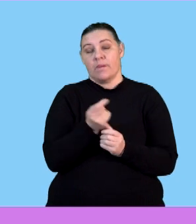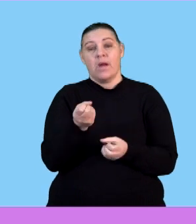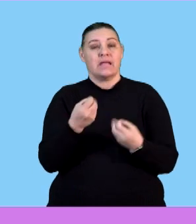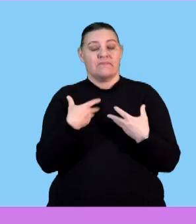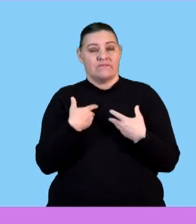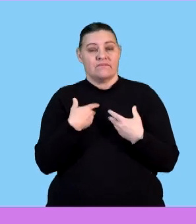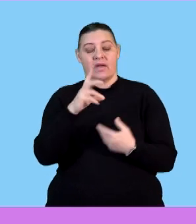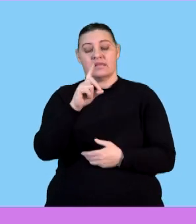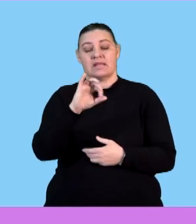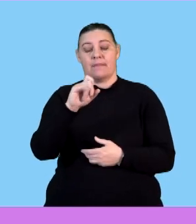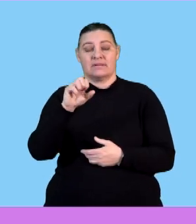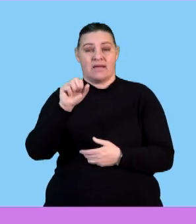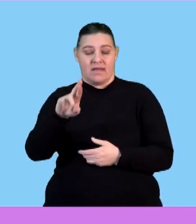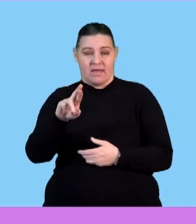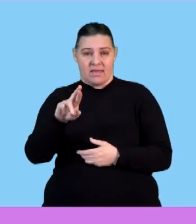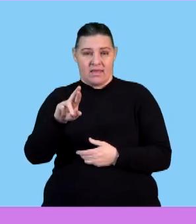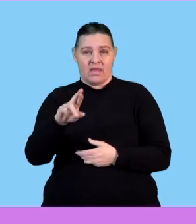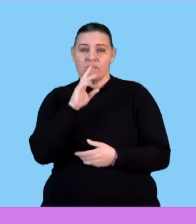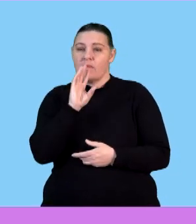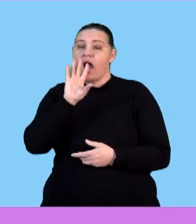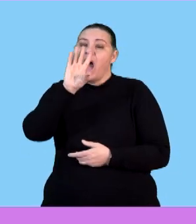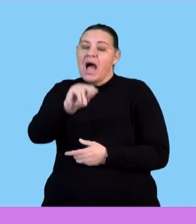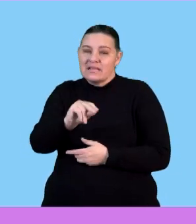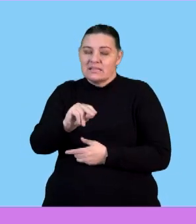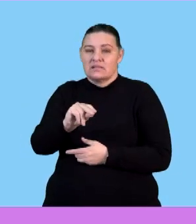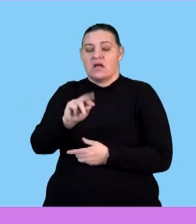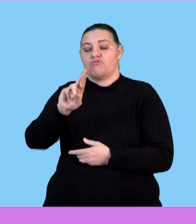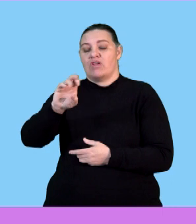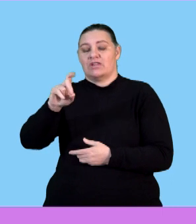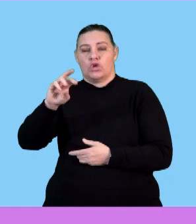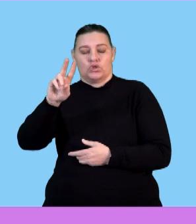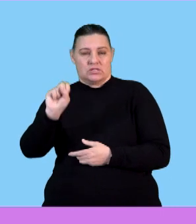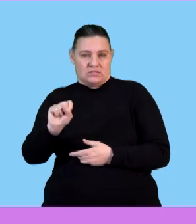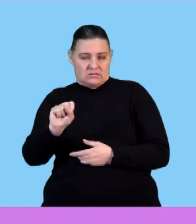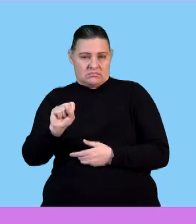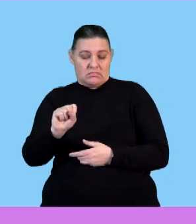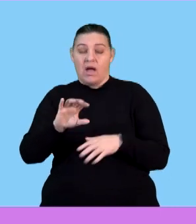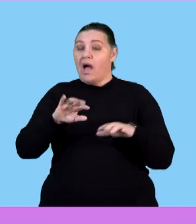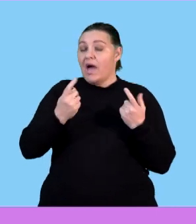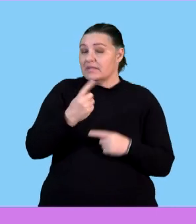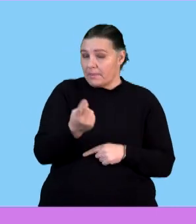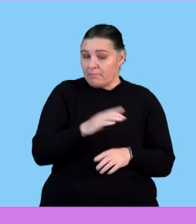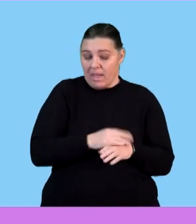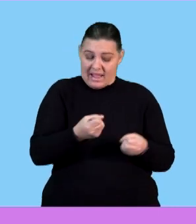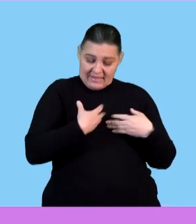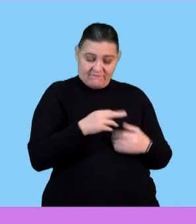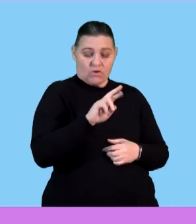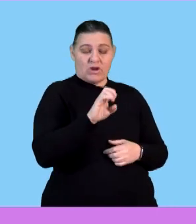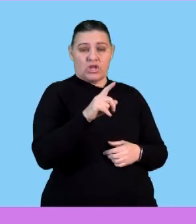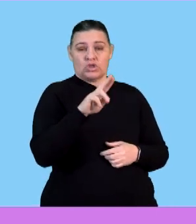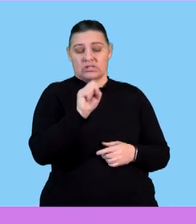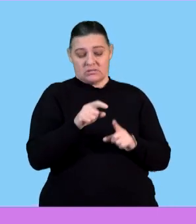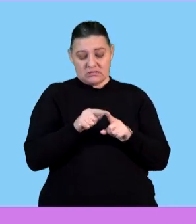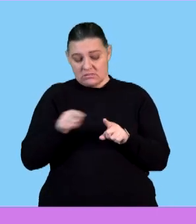we are given the diameter of the circle and are asked to find its radius. Other times, we are given the